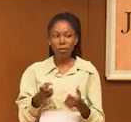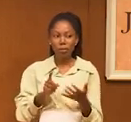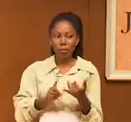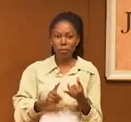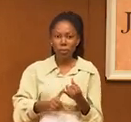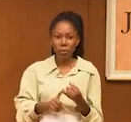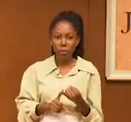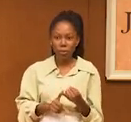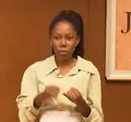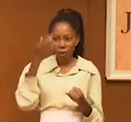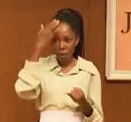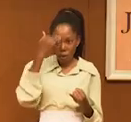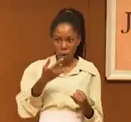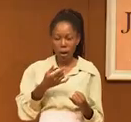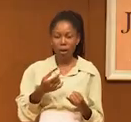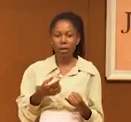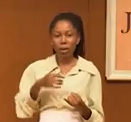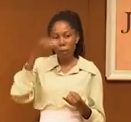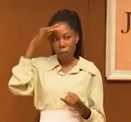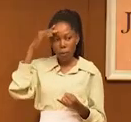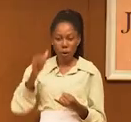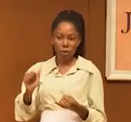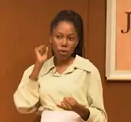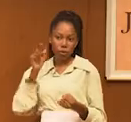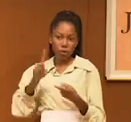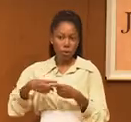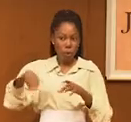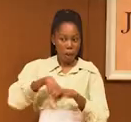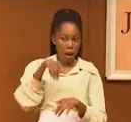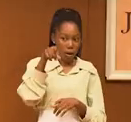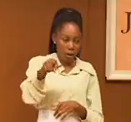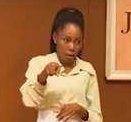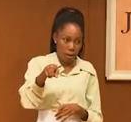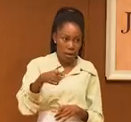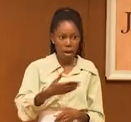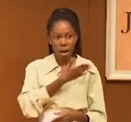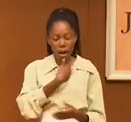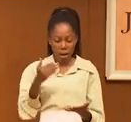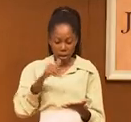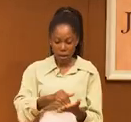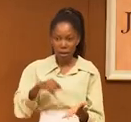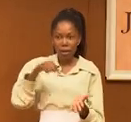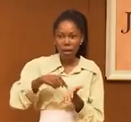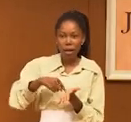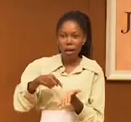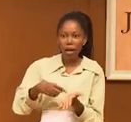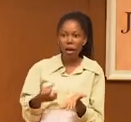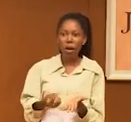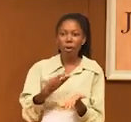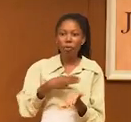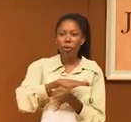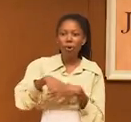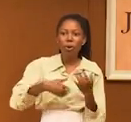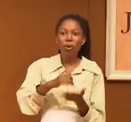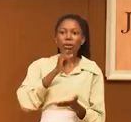of promise to marry. Yes. From your statement that I read. Yeah. And how much is the sum? The total